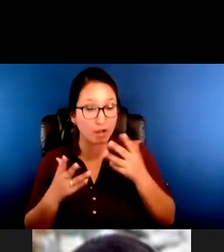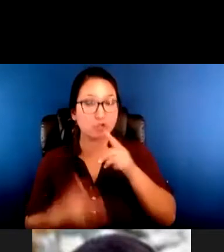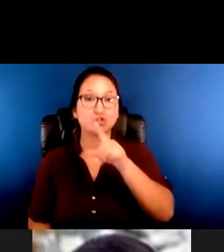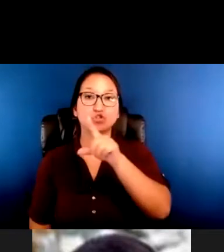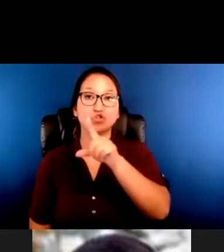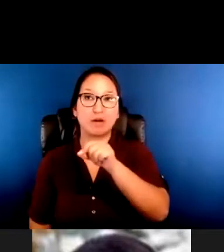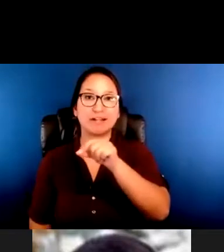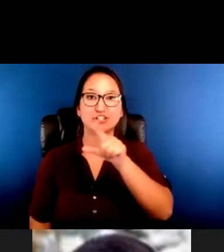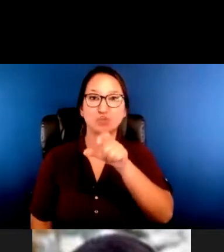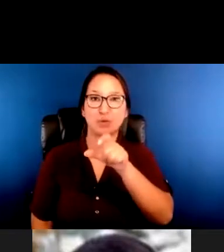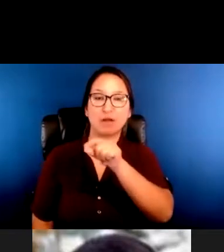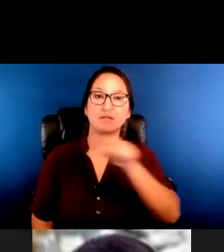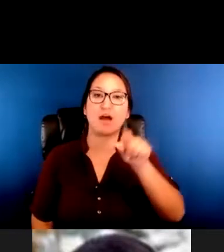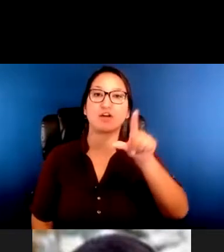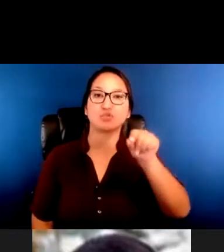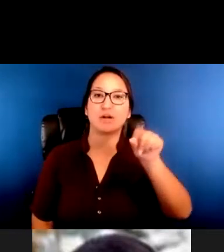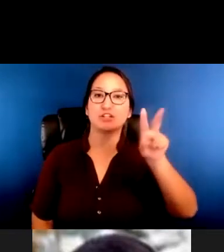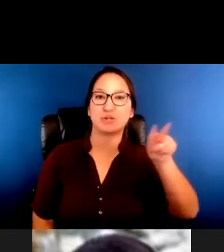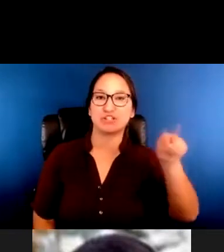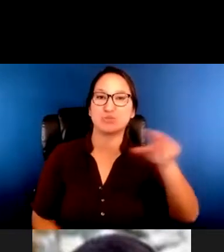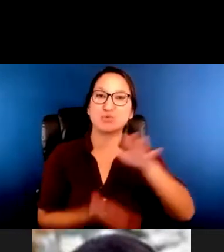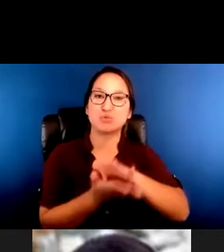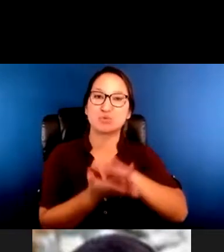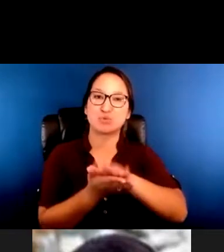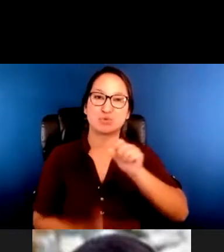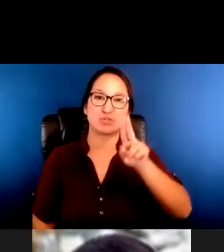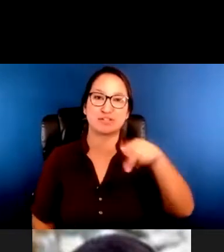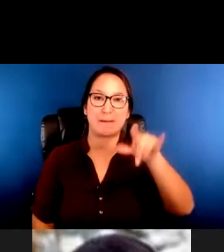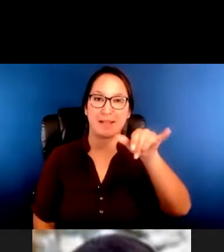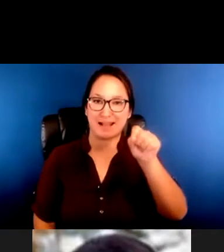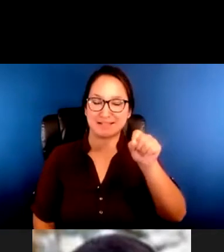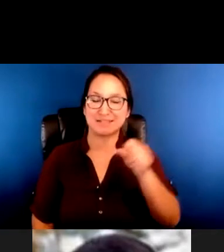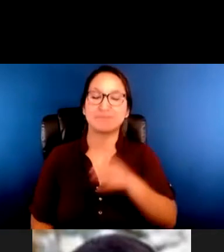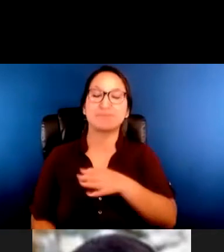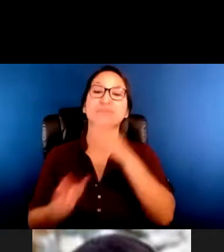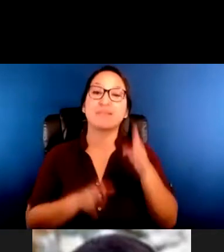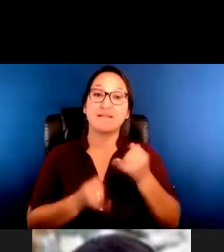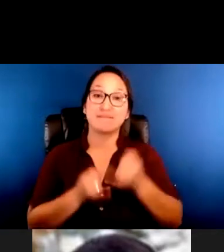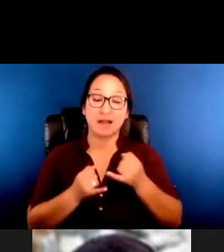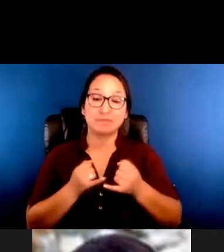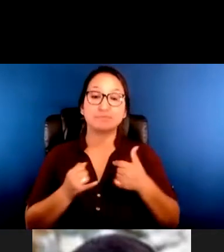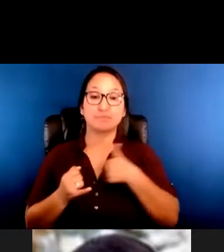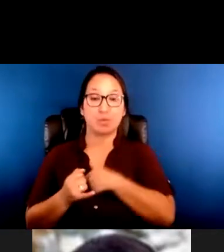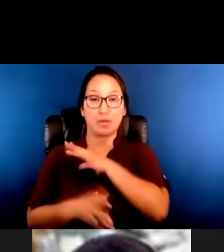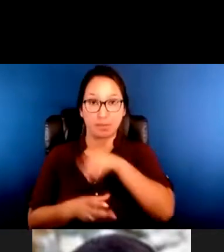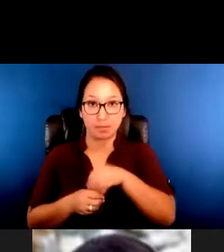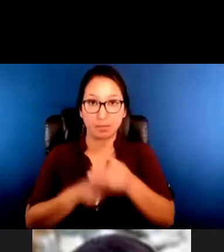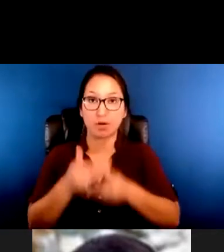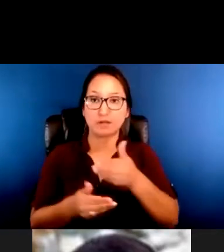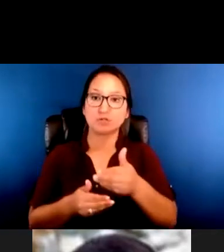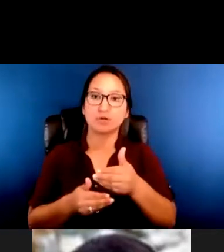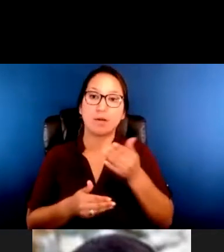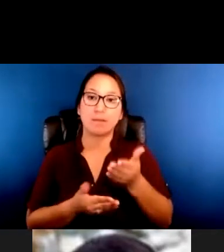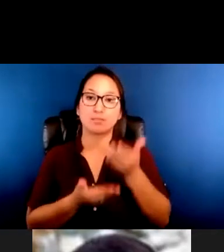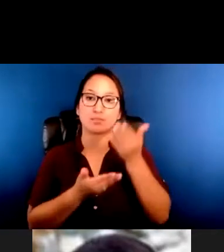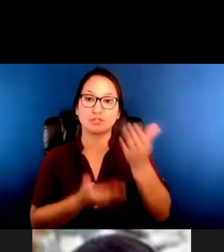2022 school supplies. That's a mouthful, I'm sorry. And finally, we are in the process of purchasing our online tech tool.